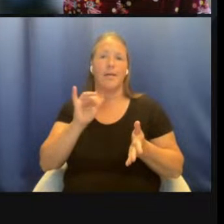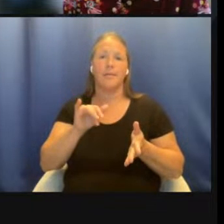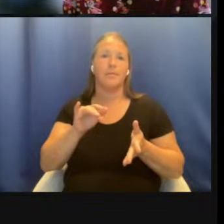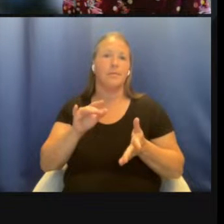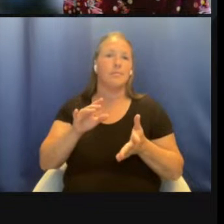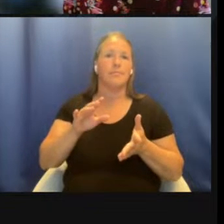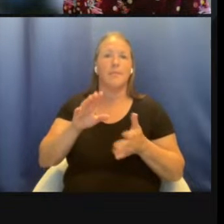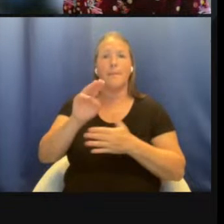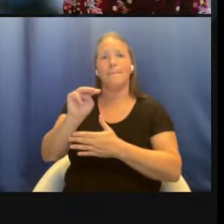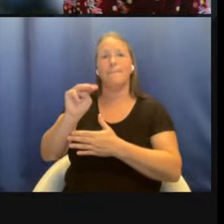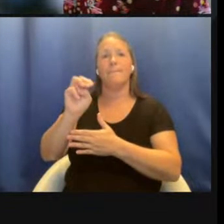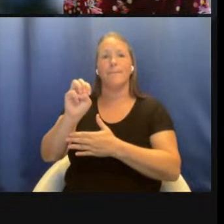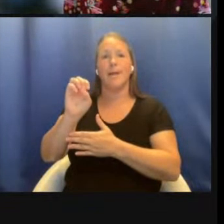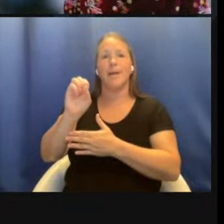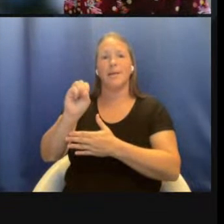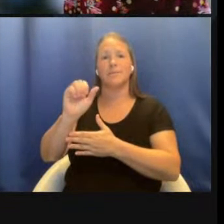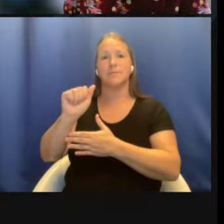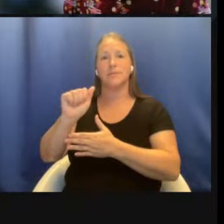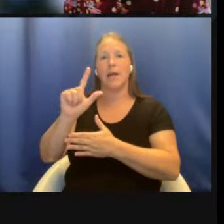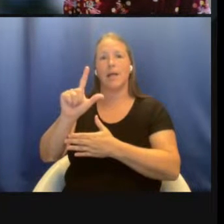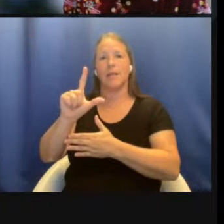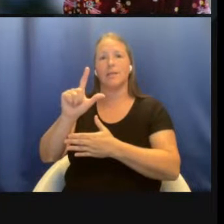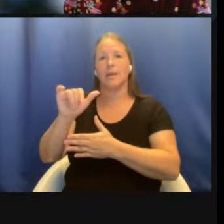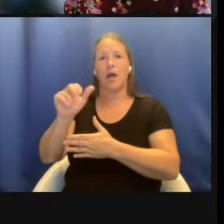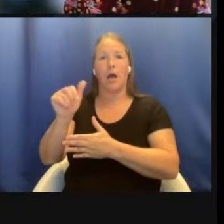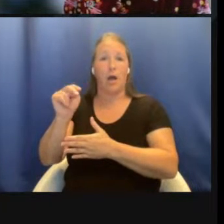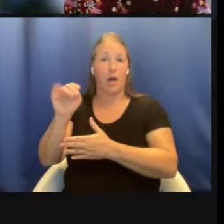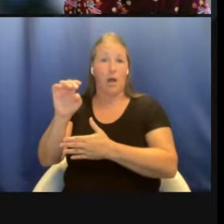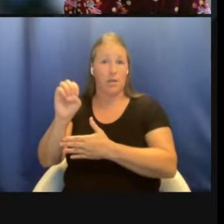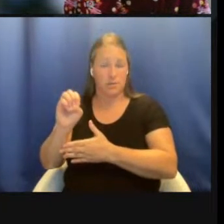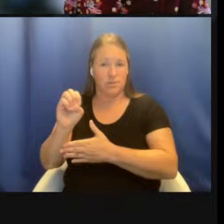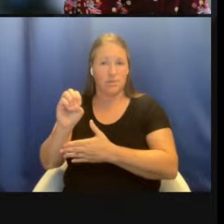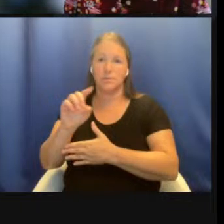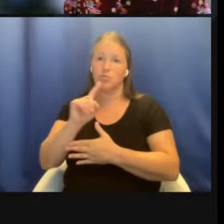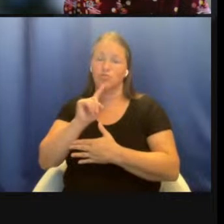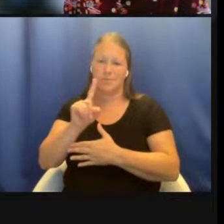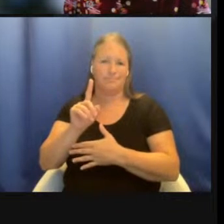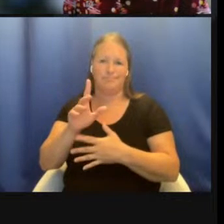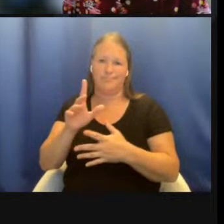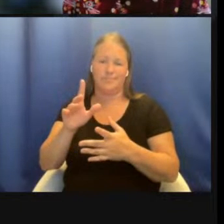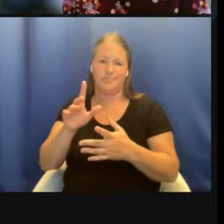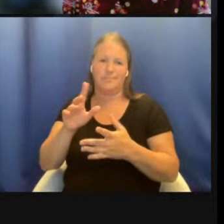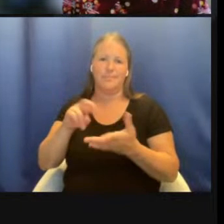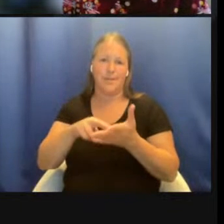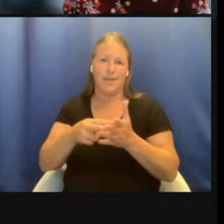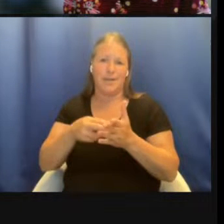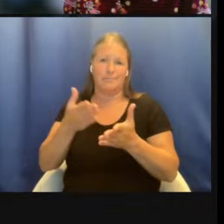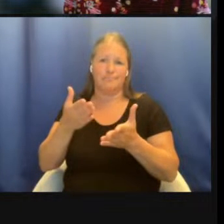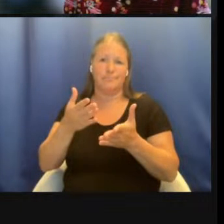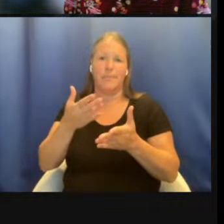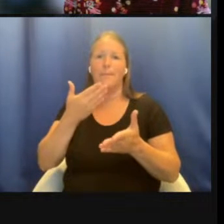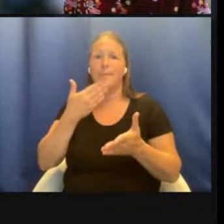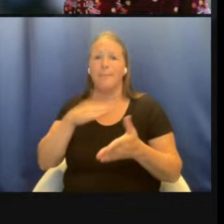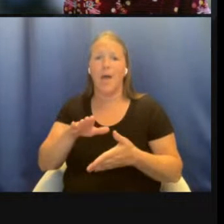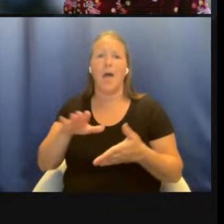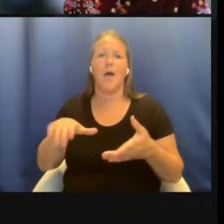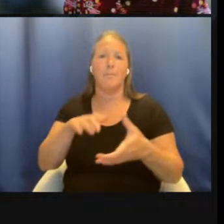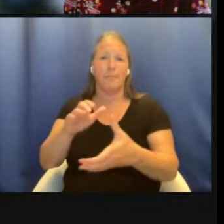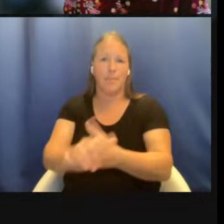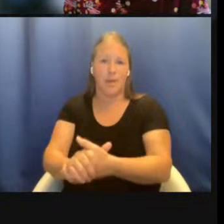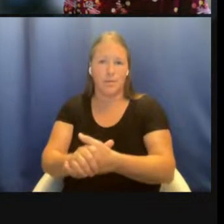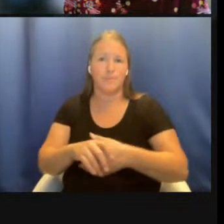mésalliance. But Beau, who had spent time with the Bonapartes as a young man, quickly learns that the lifestyle he grew accustomed to